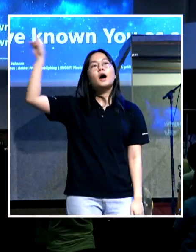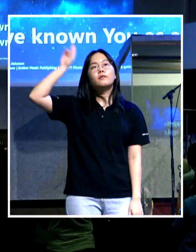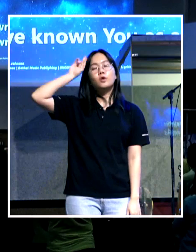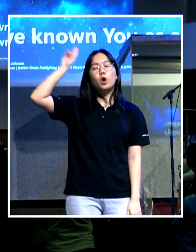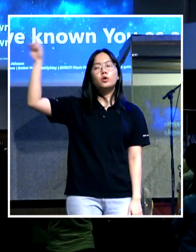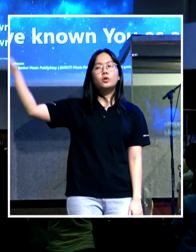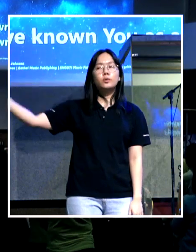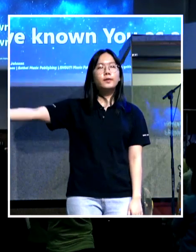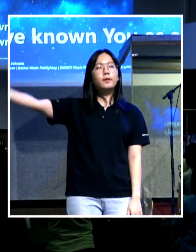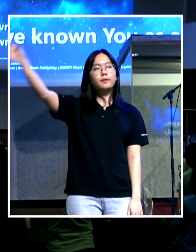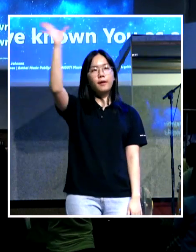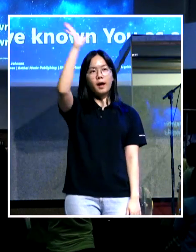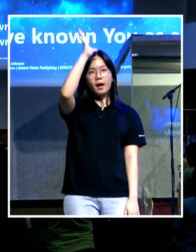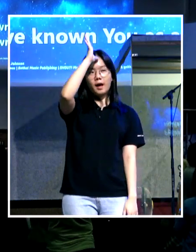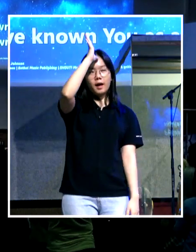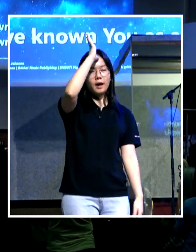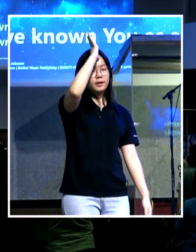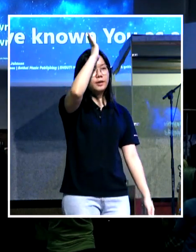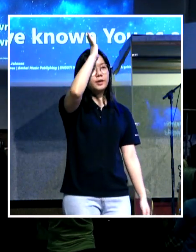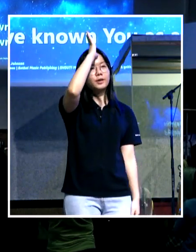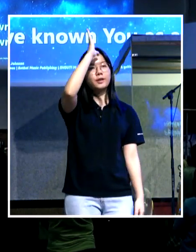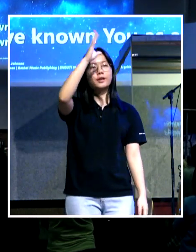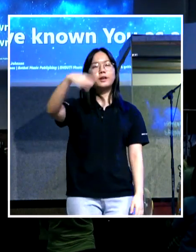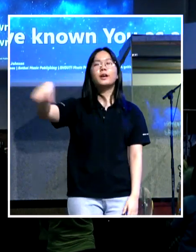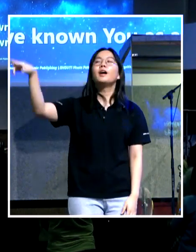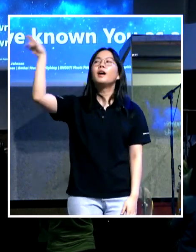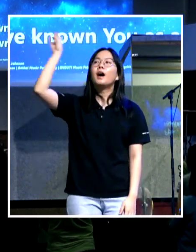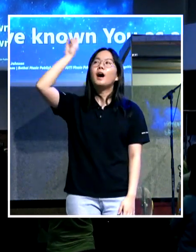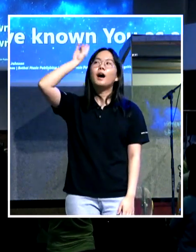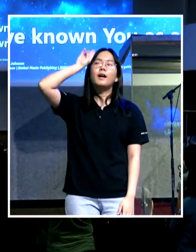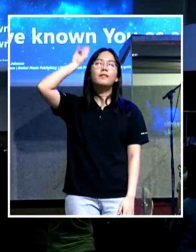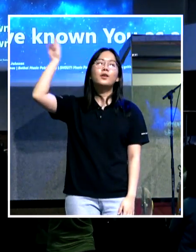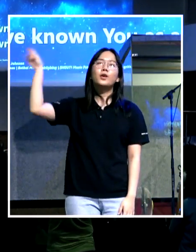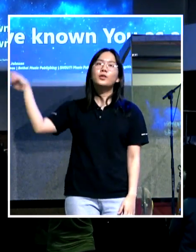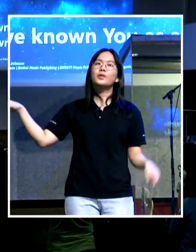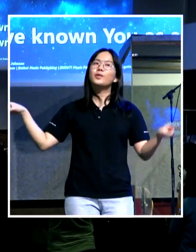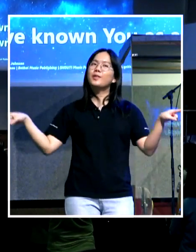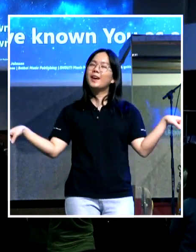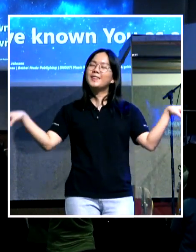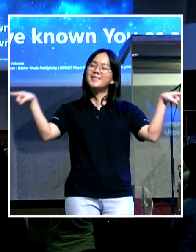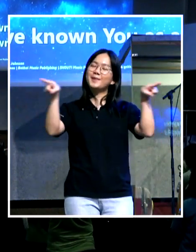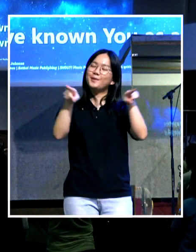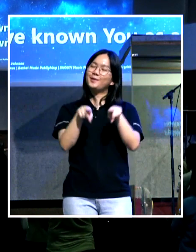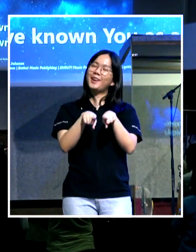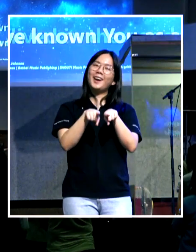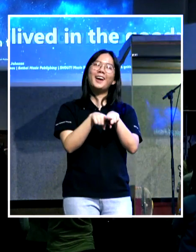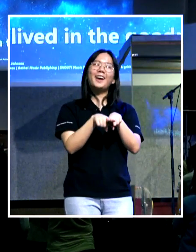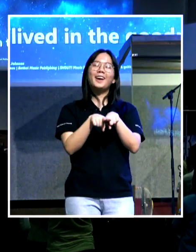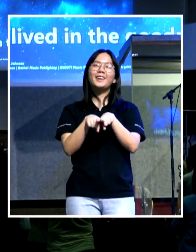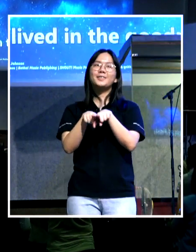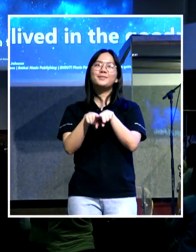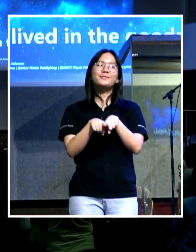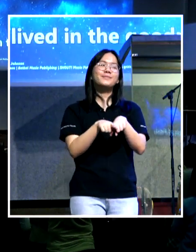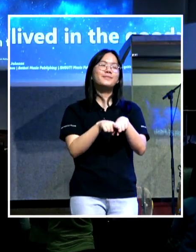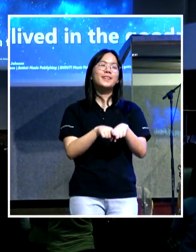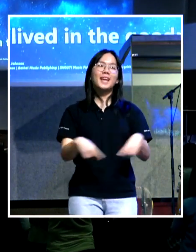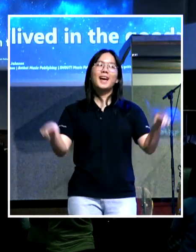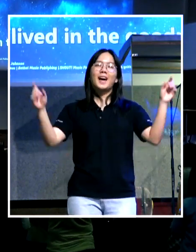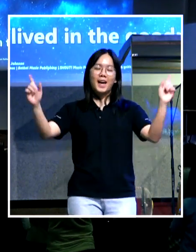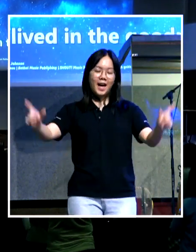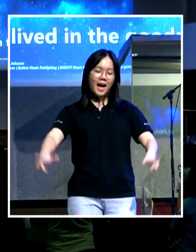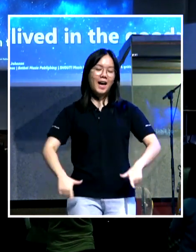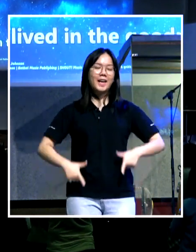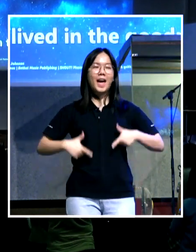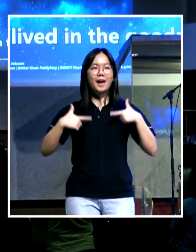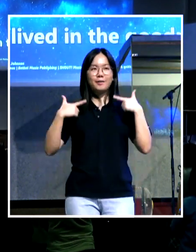else. I've known you as a father, I've known you as a friend, and